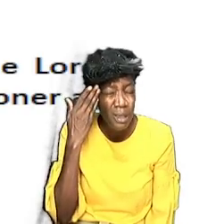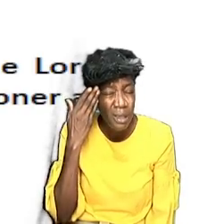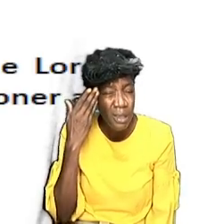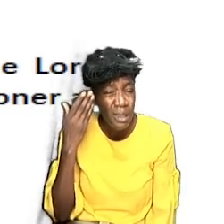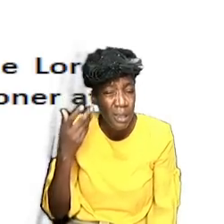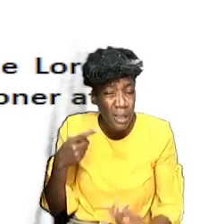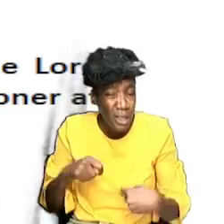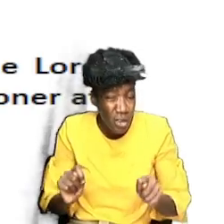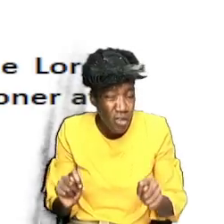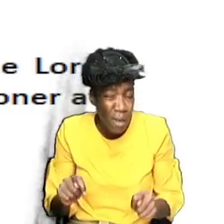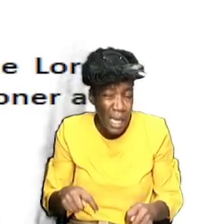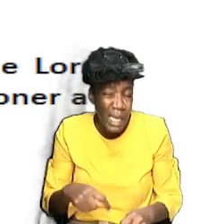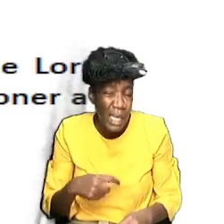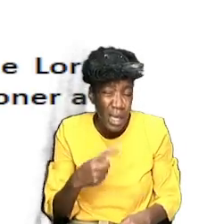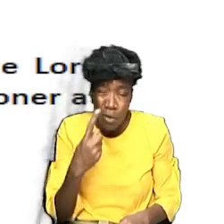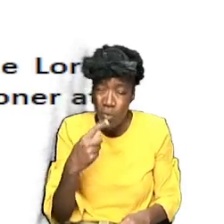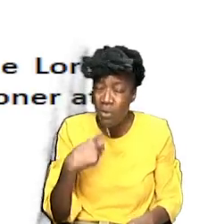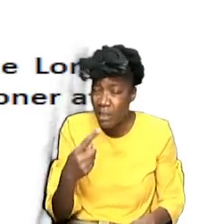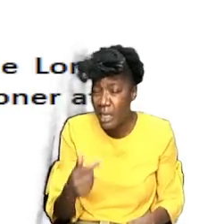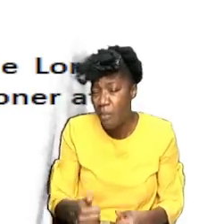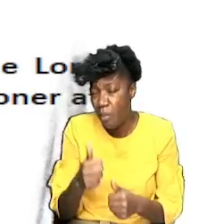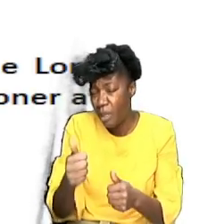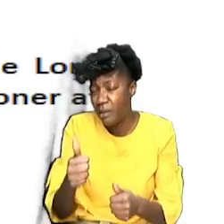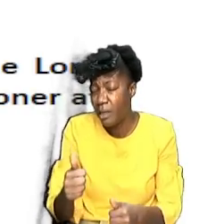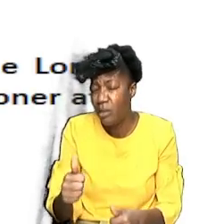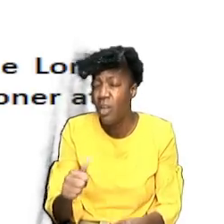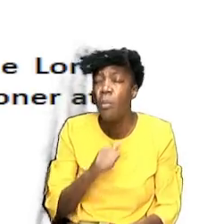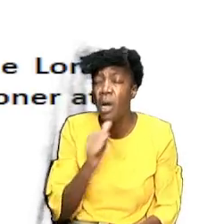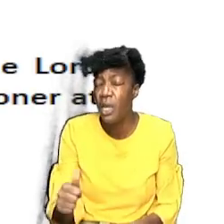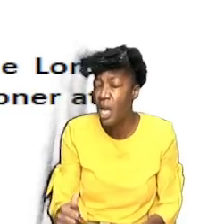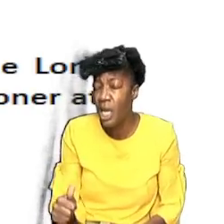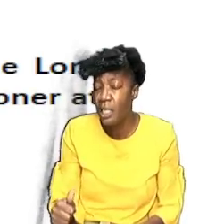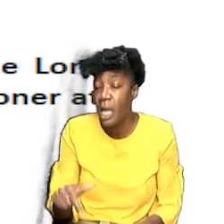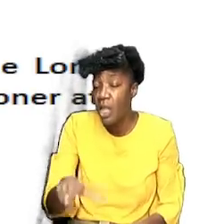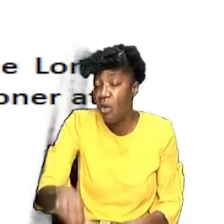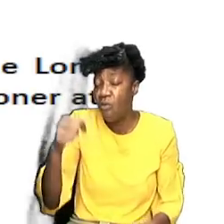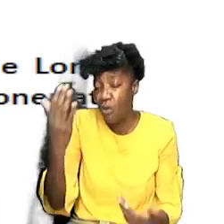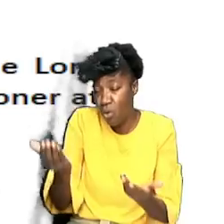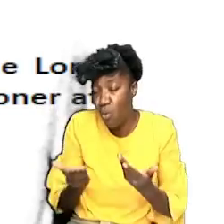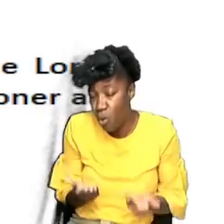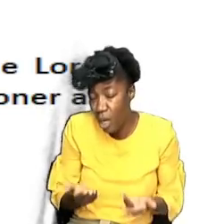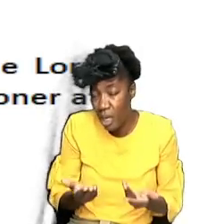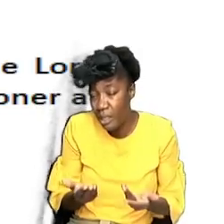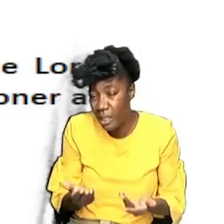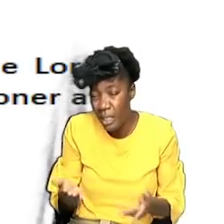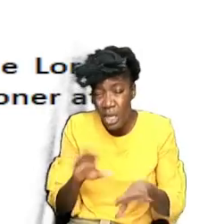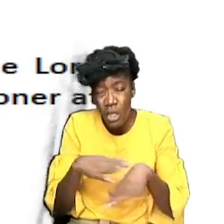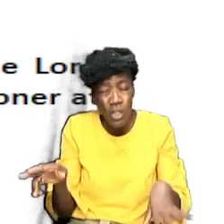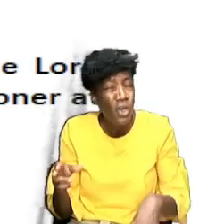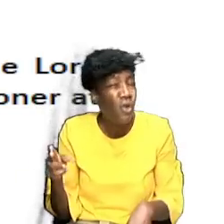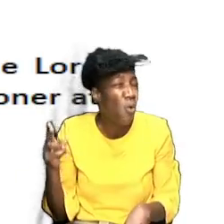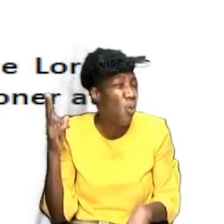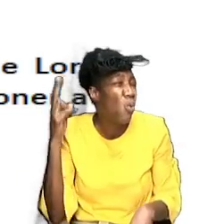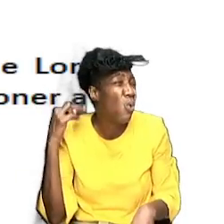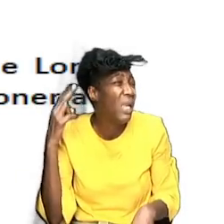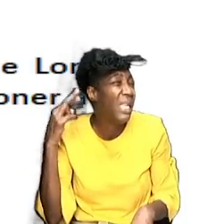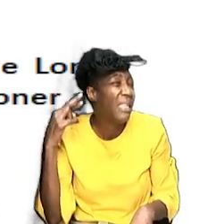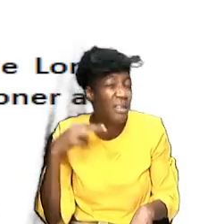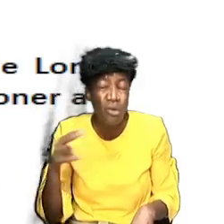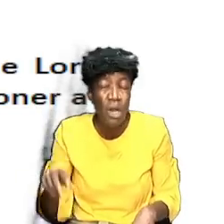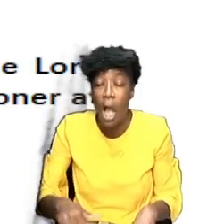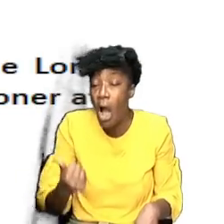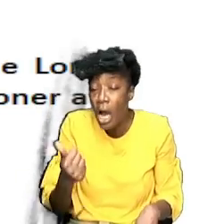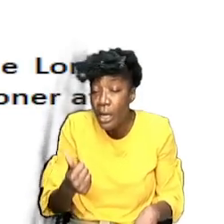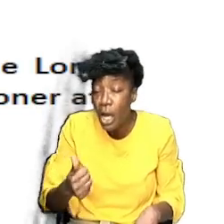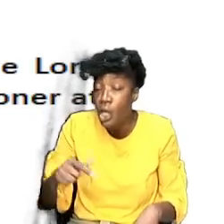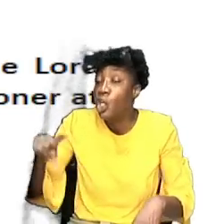them that say they're apostles and are not, and found them wanting, I would show them out. He said, you don't even Listen to the doctrine of the Nicolaitans.